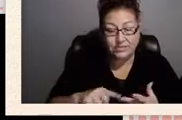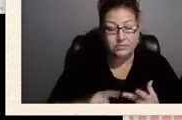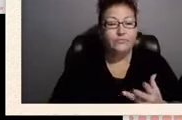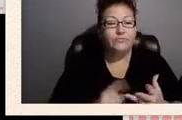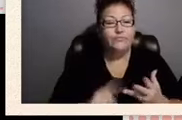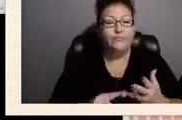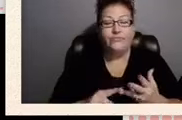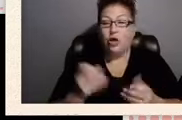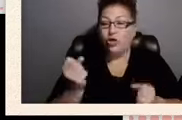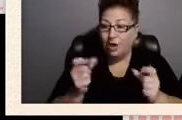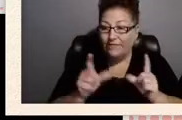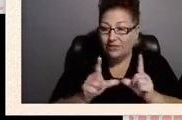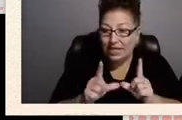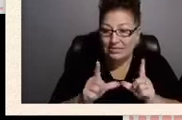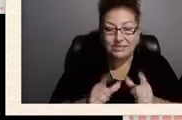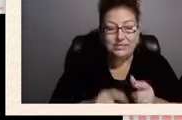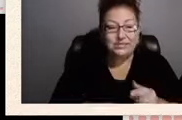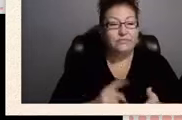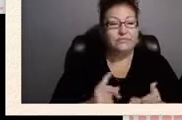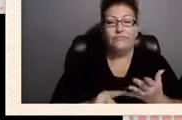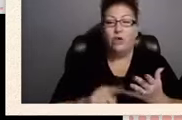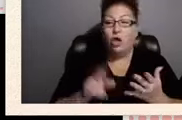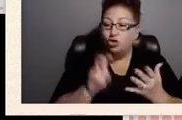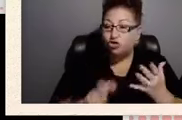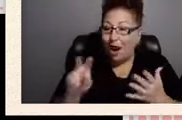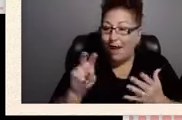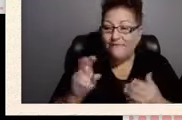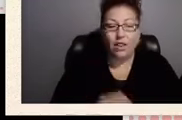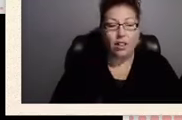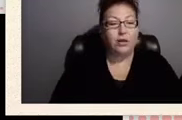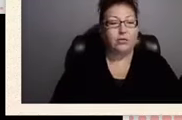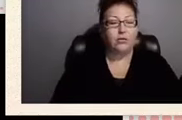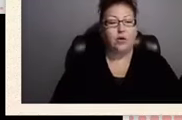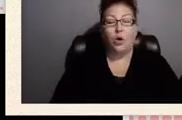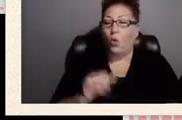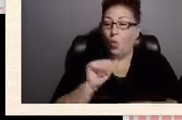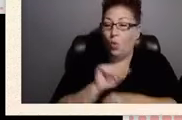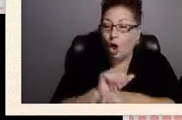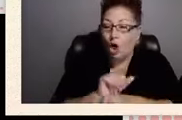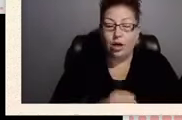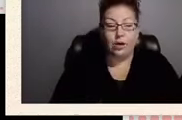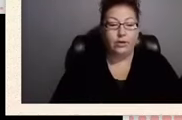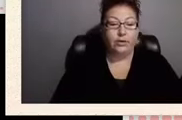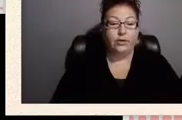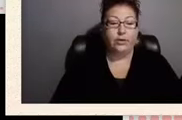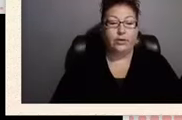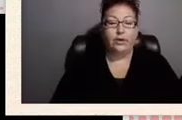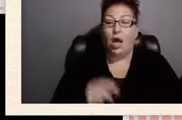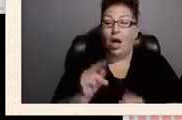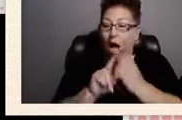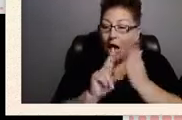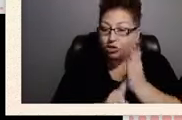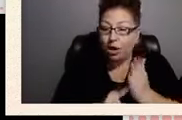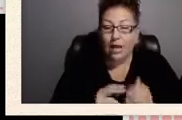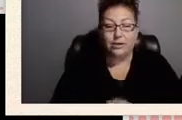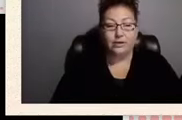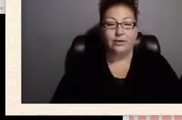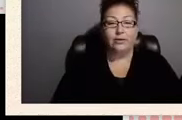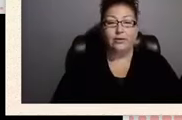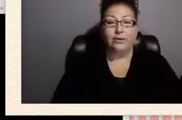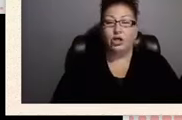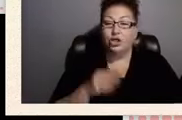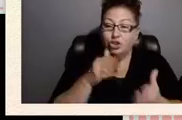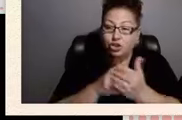driver's license, to travel, to work, to contract, to sue and defend